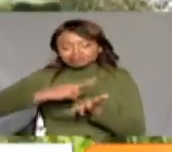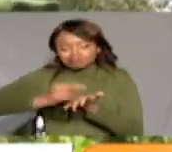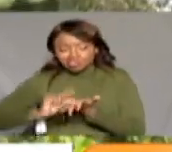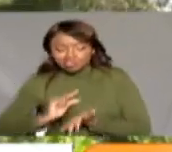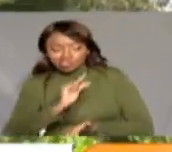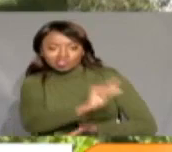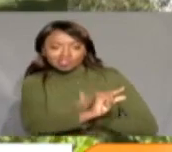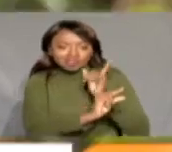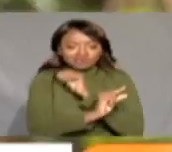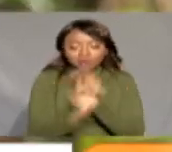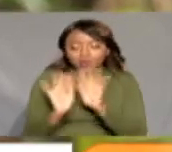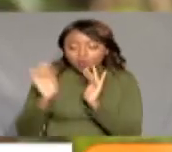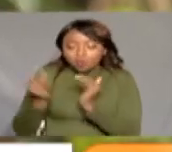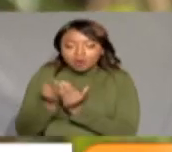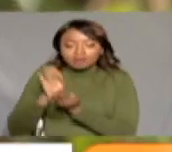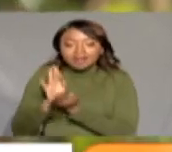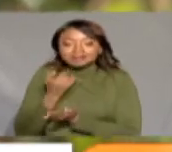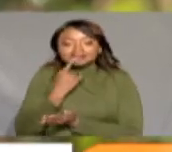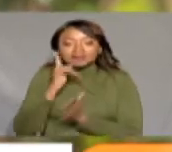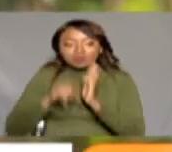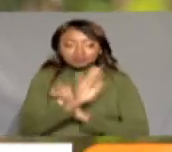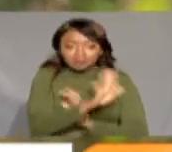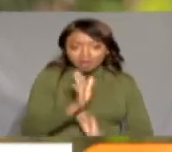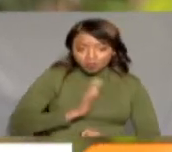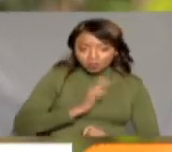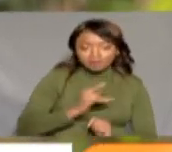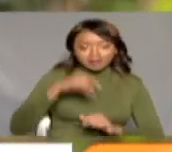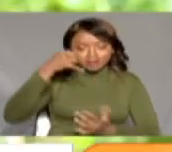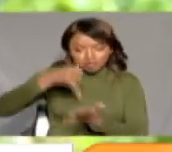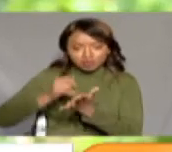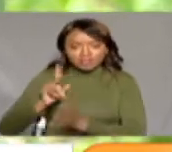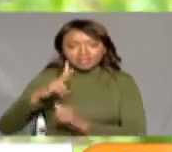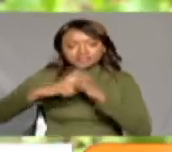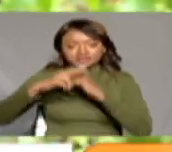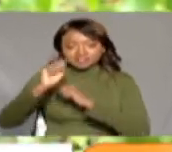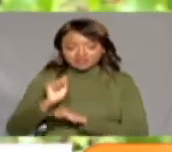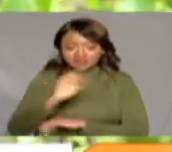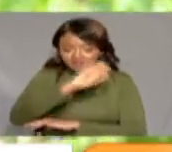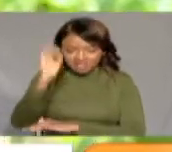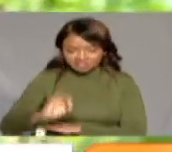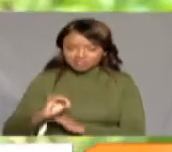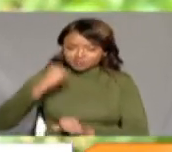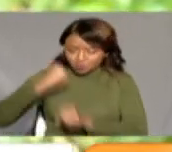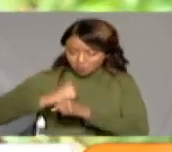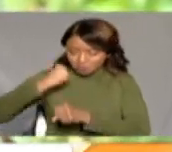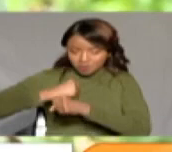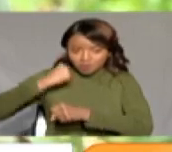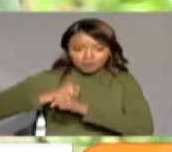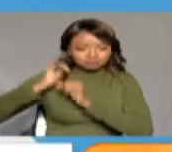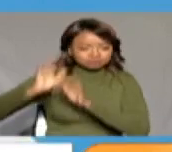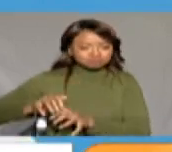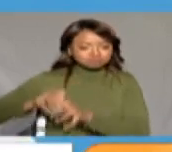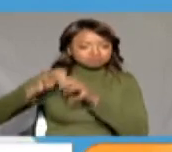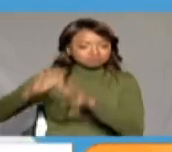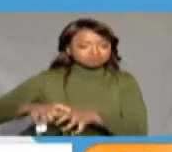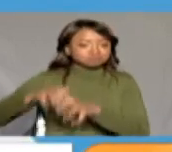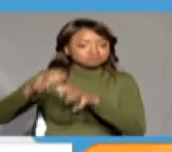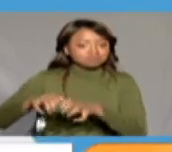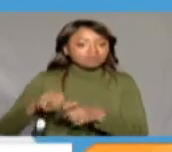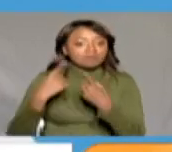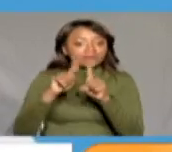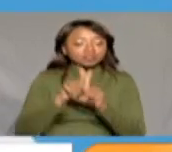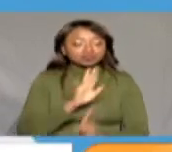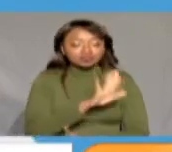The World Bank estimates that women account for 75% of the labor force in agriculture. Women's access